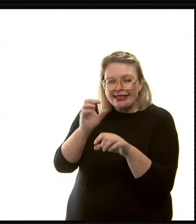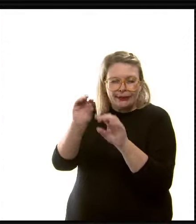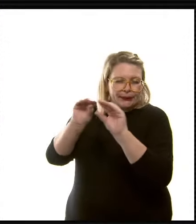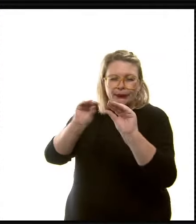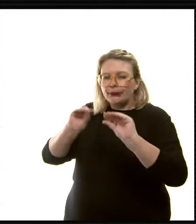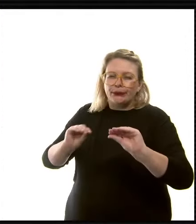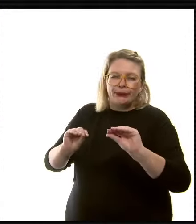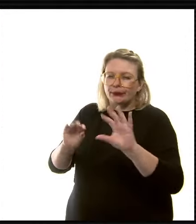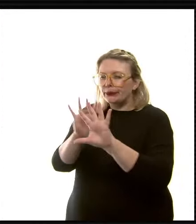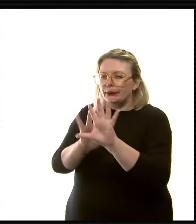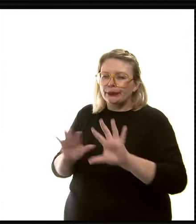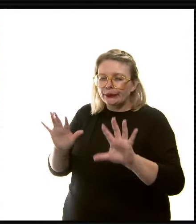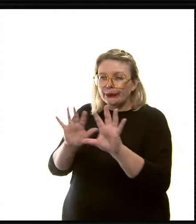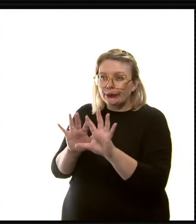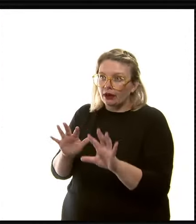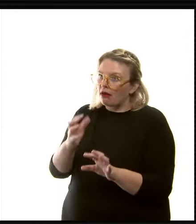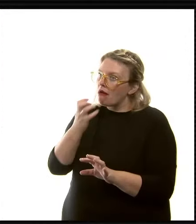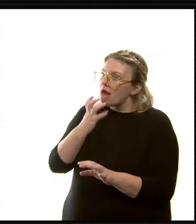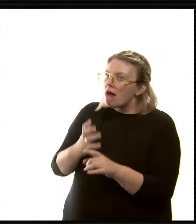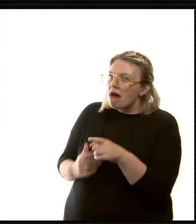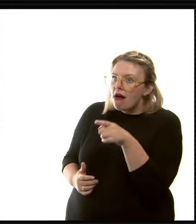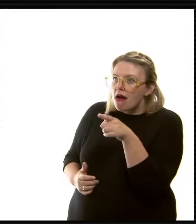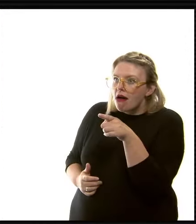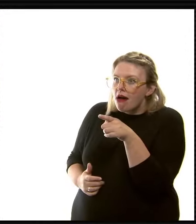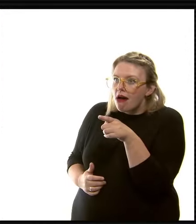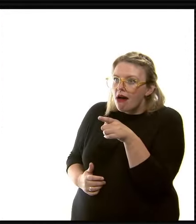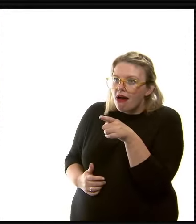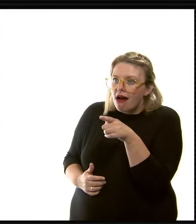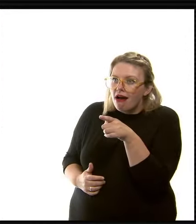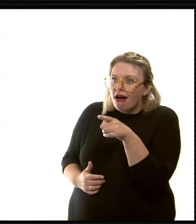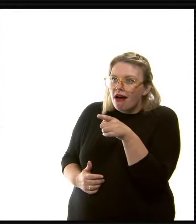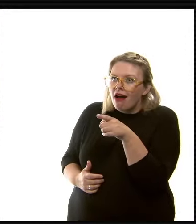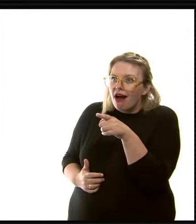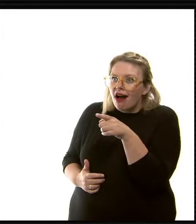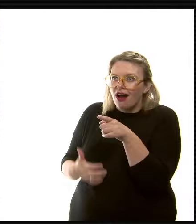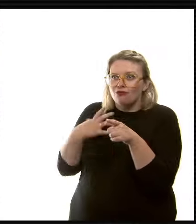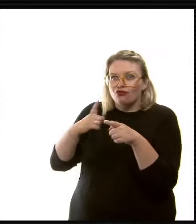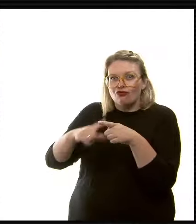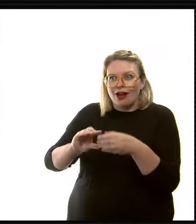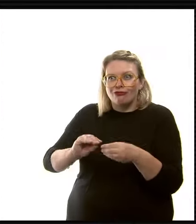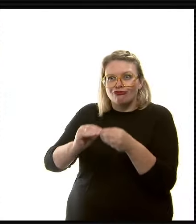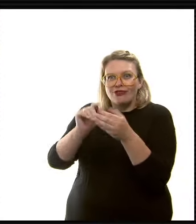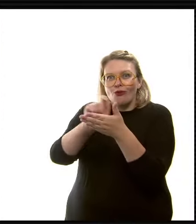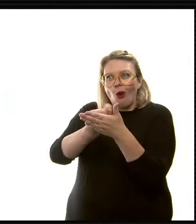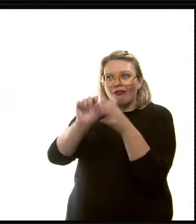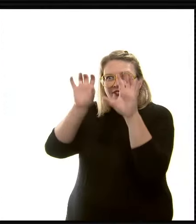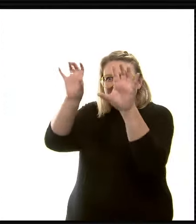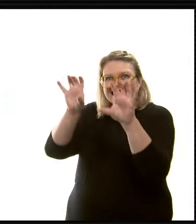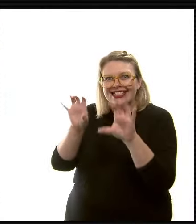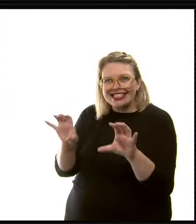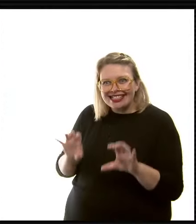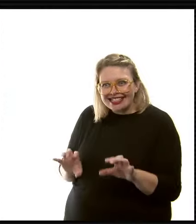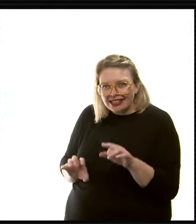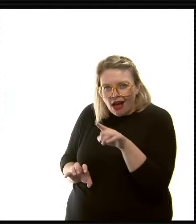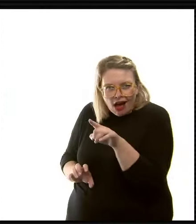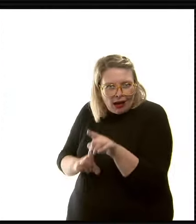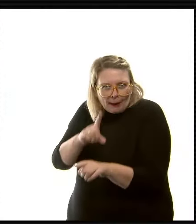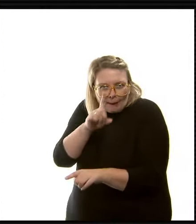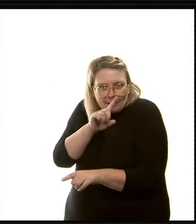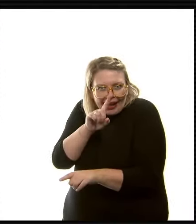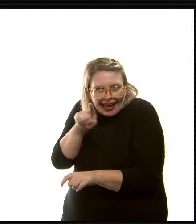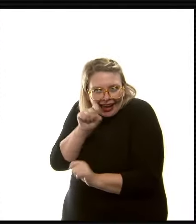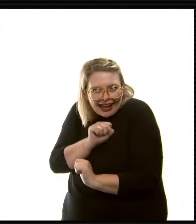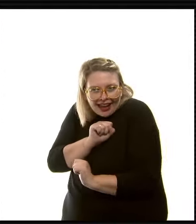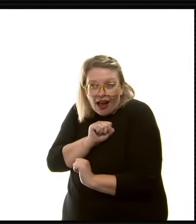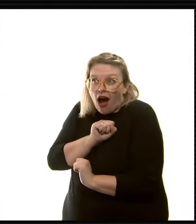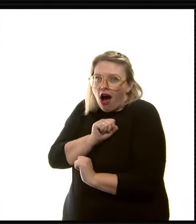was exactly these cubicle-like offices that we tried to recreate with this Lego set. And I see a cheeky bit of pink in there. Is that who